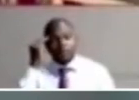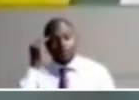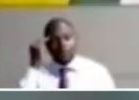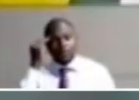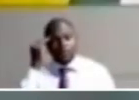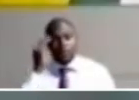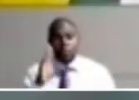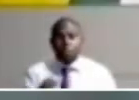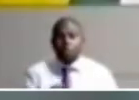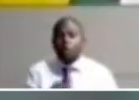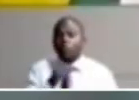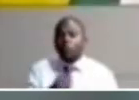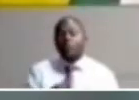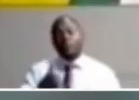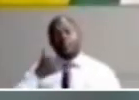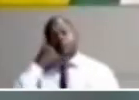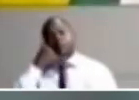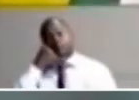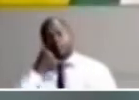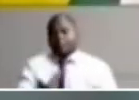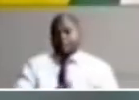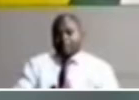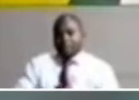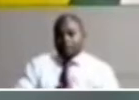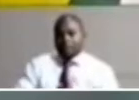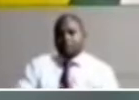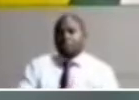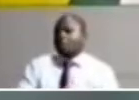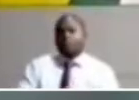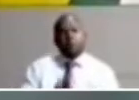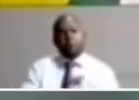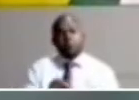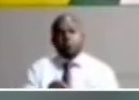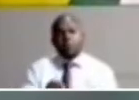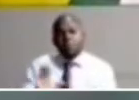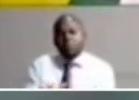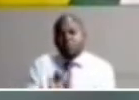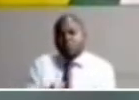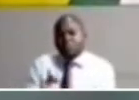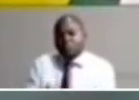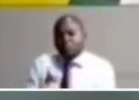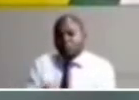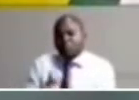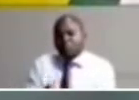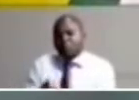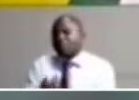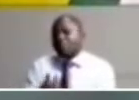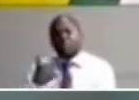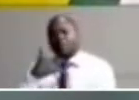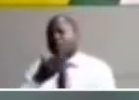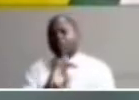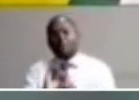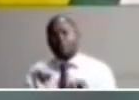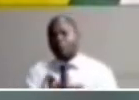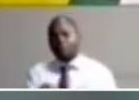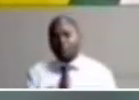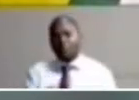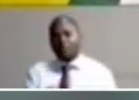the ordinary phone like mine, because me, I don't have those Marriott phones, which